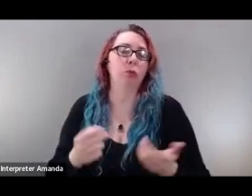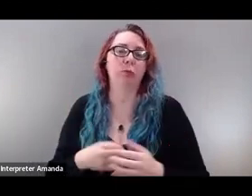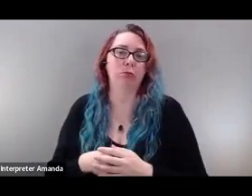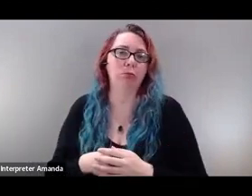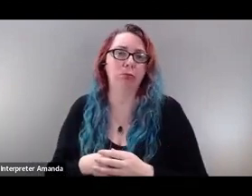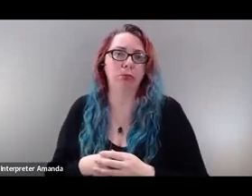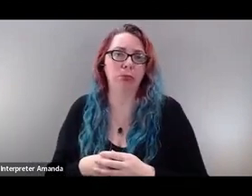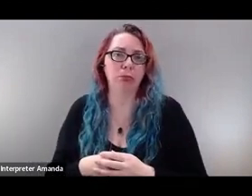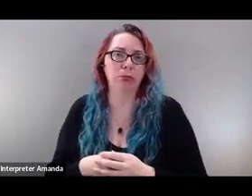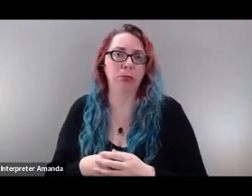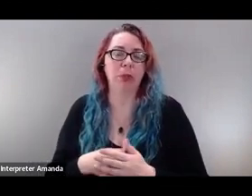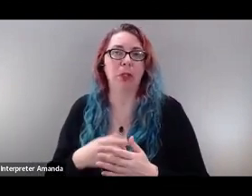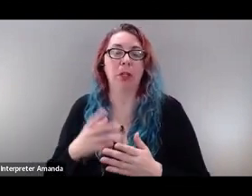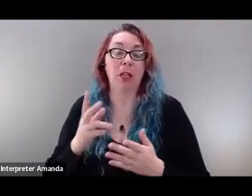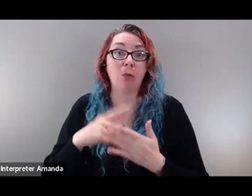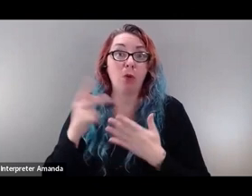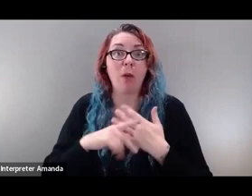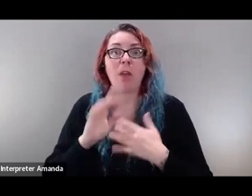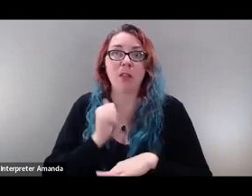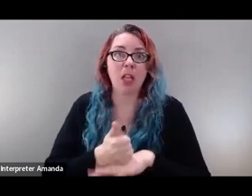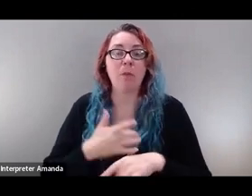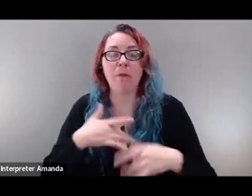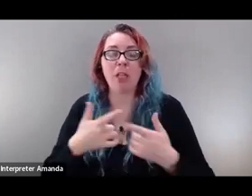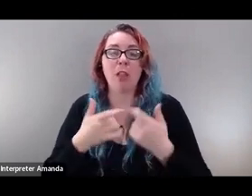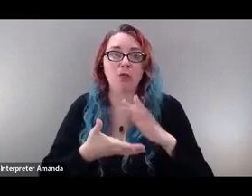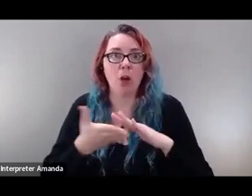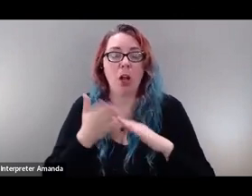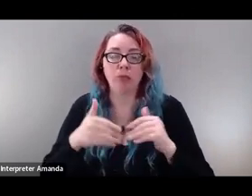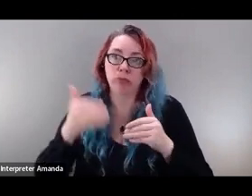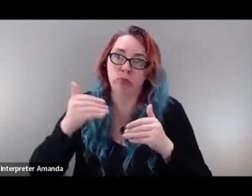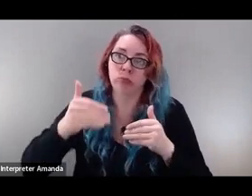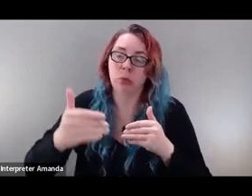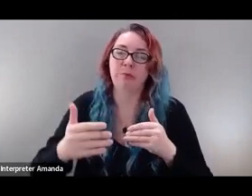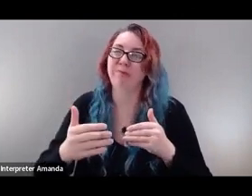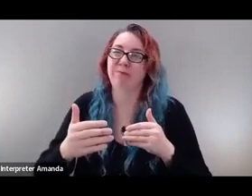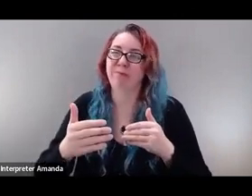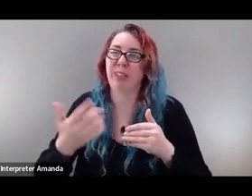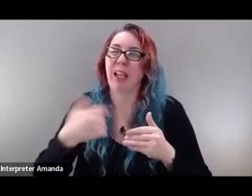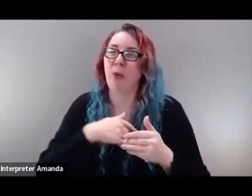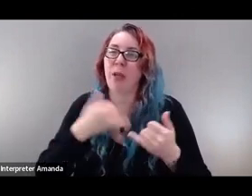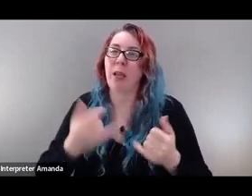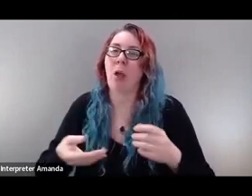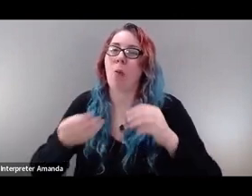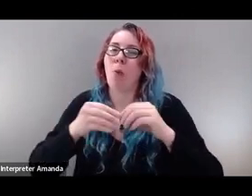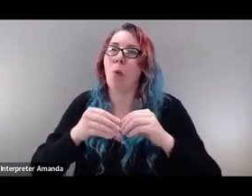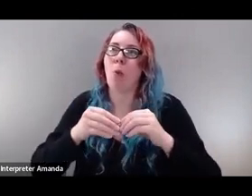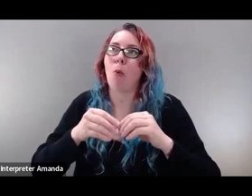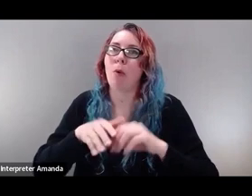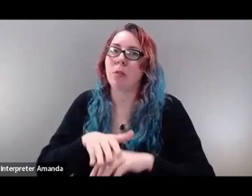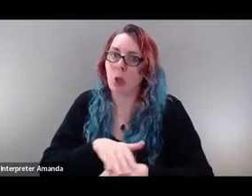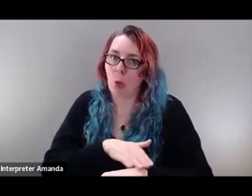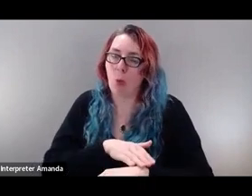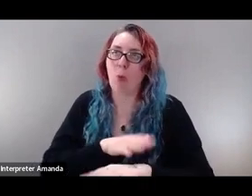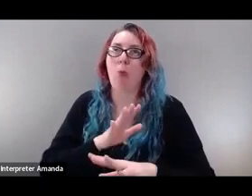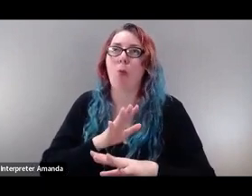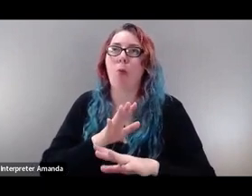mass amounts of programming. We're trying to kind of slow down and make our programming or deliver the